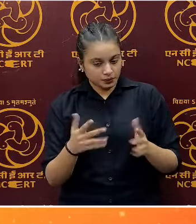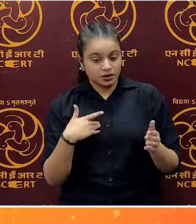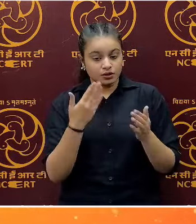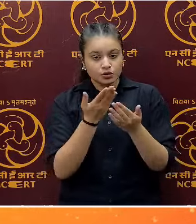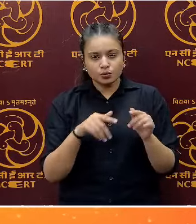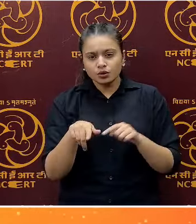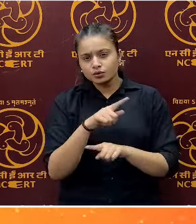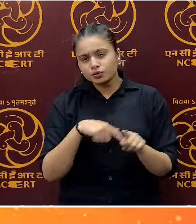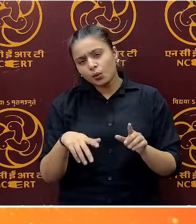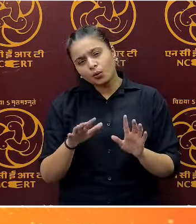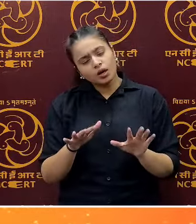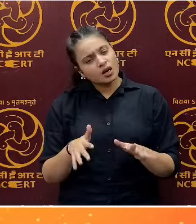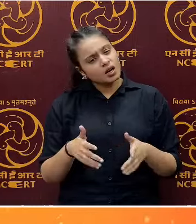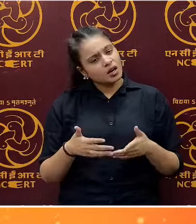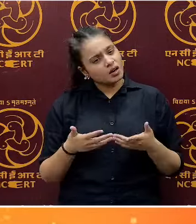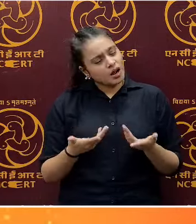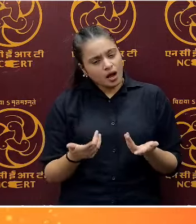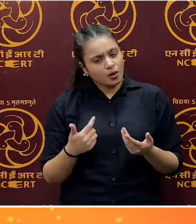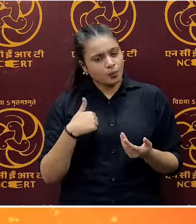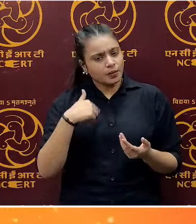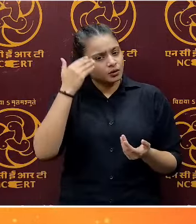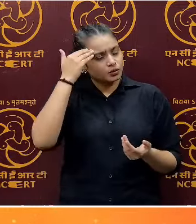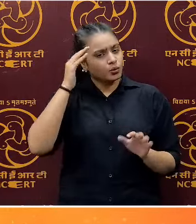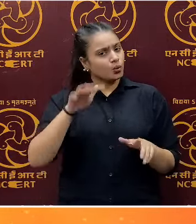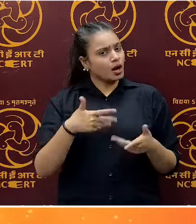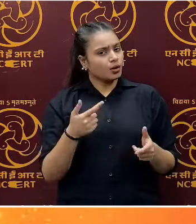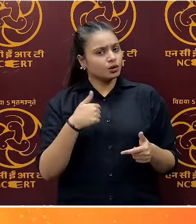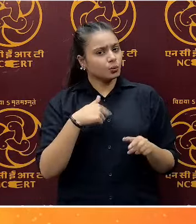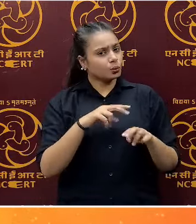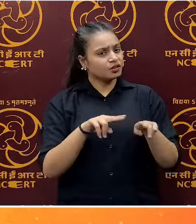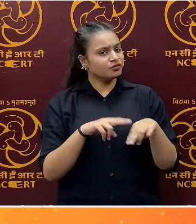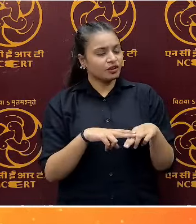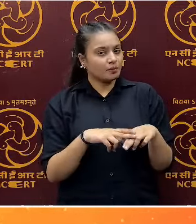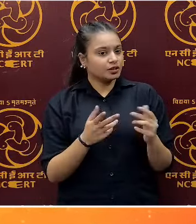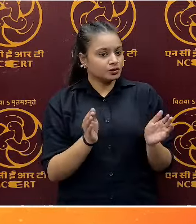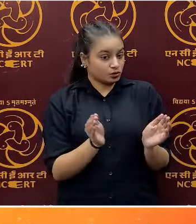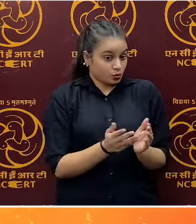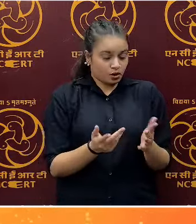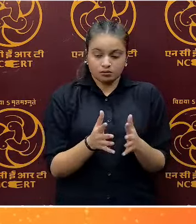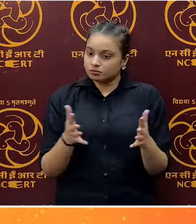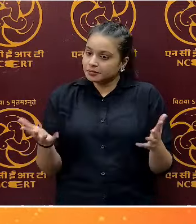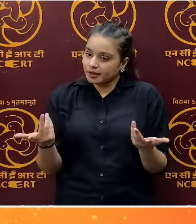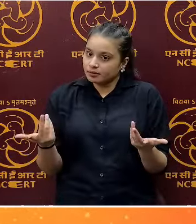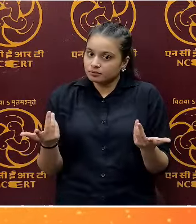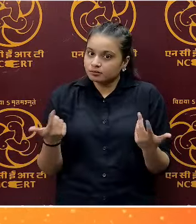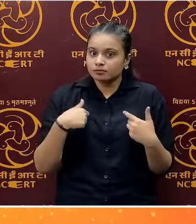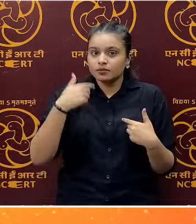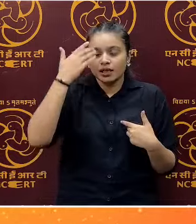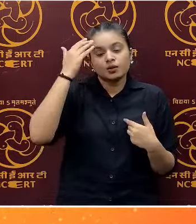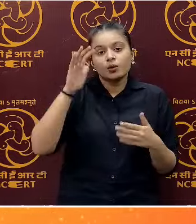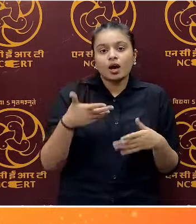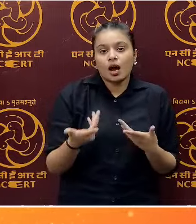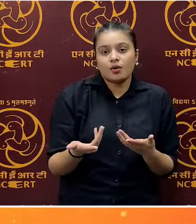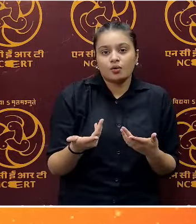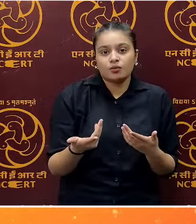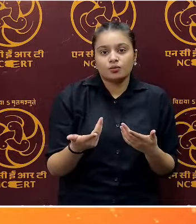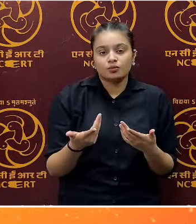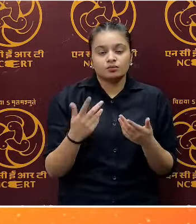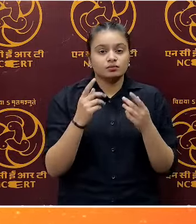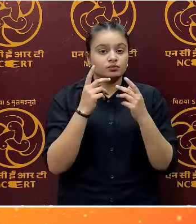like, how do I know that which family I am from? Like, is my family a nuclear family or it's a joint